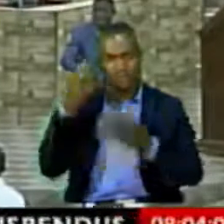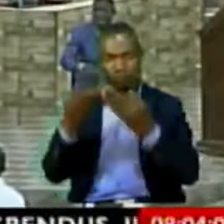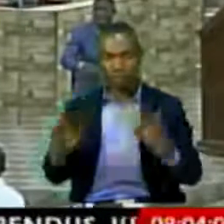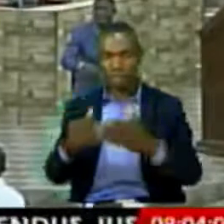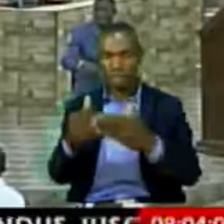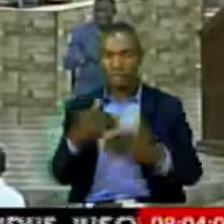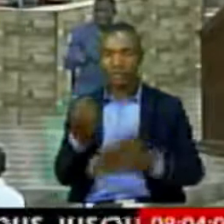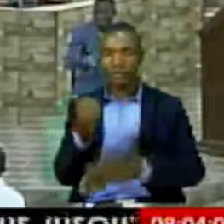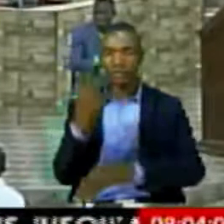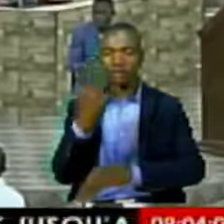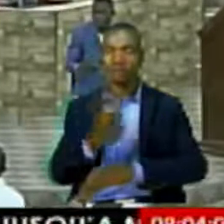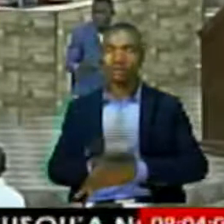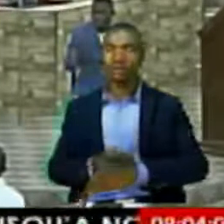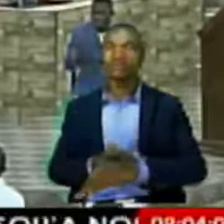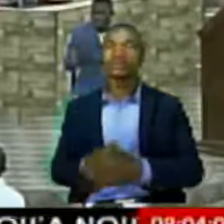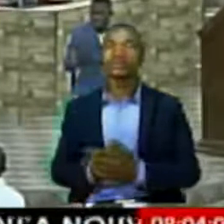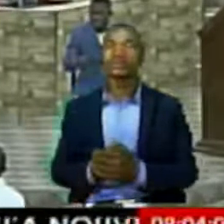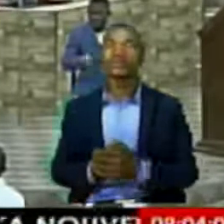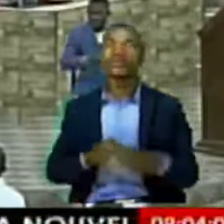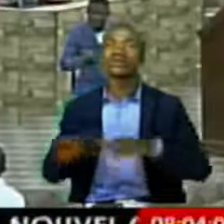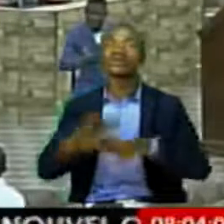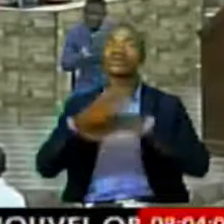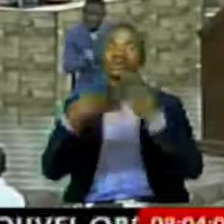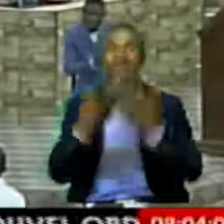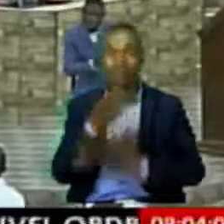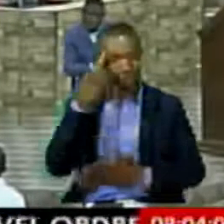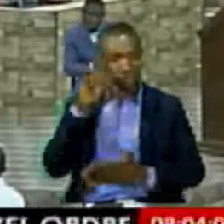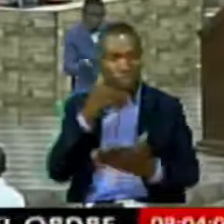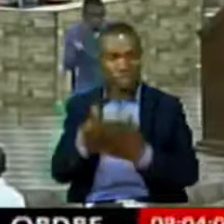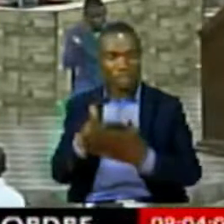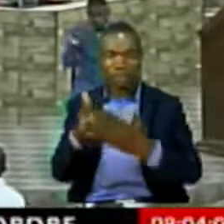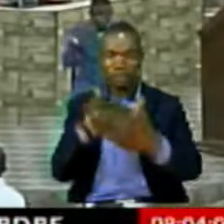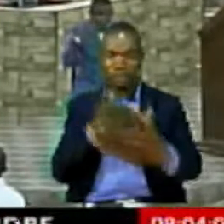Donc, arrangez-vous pour être là. So do your best to be here on time.